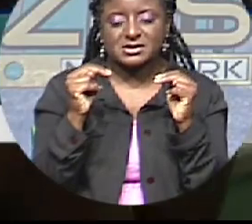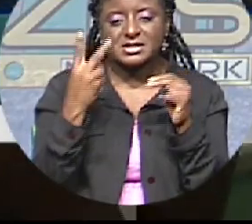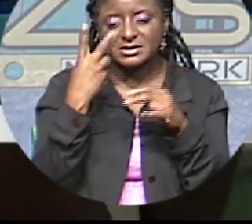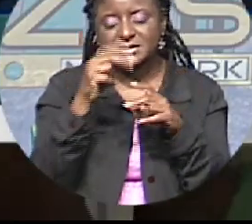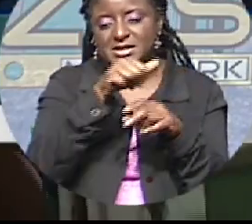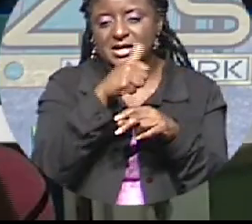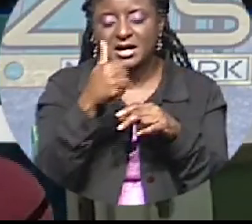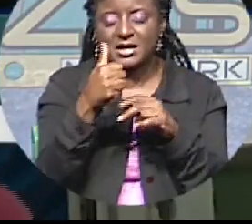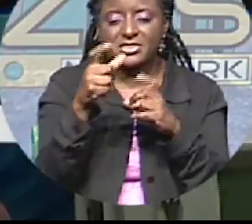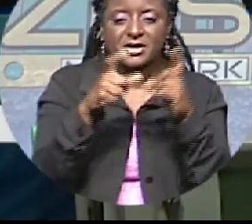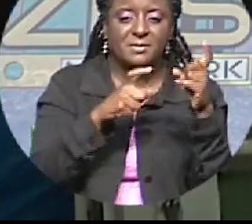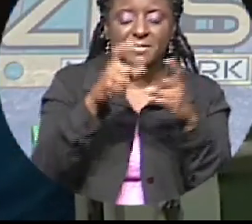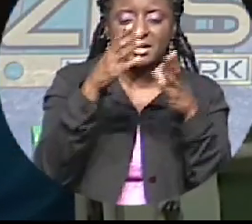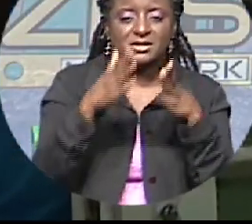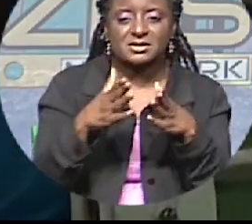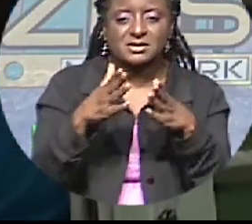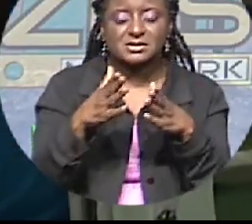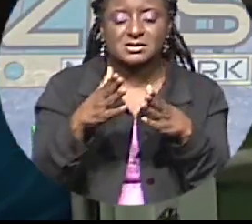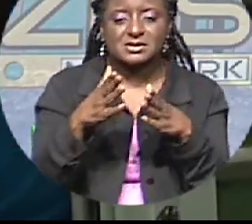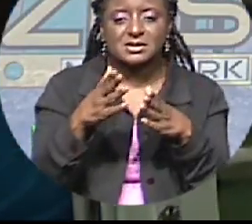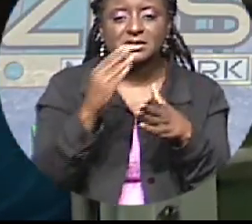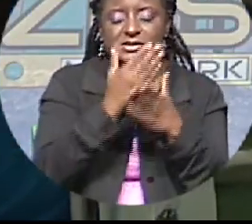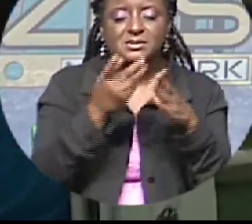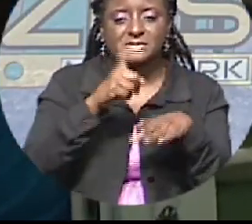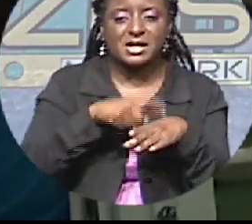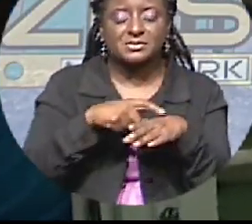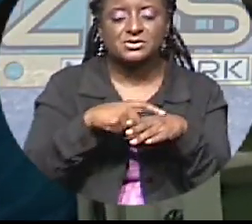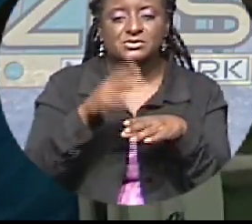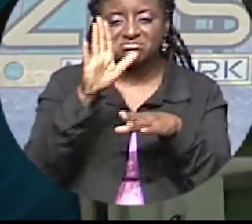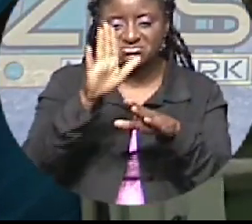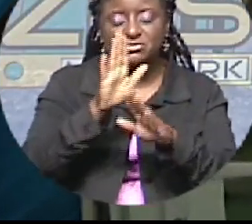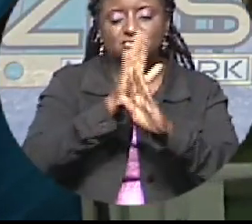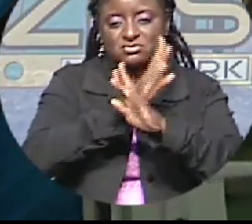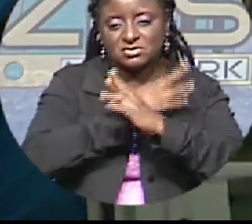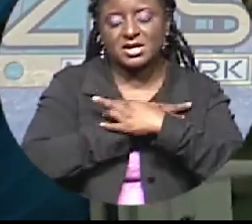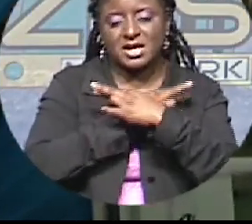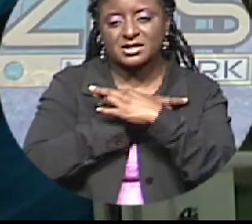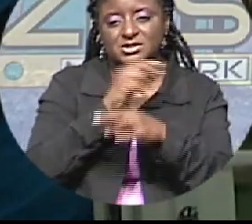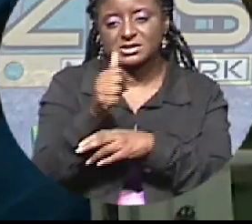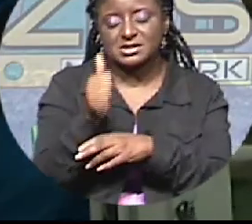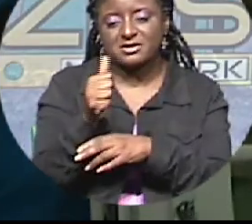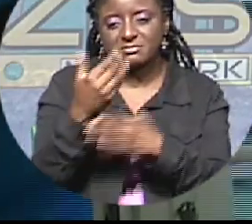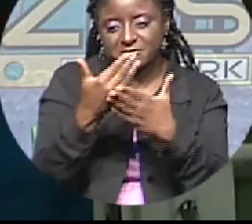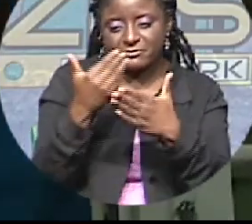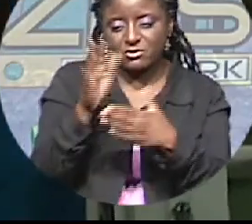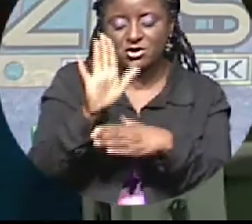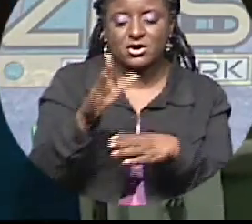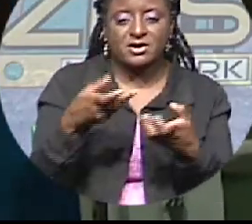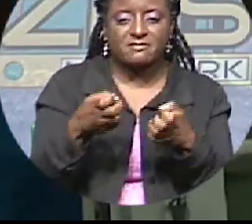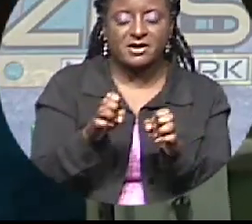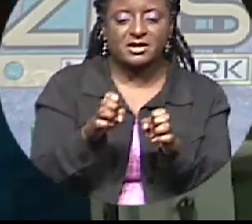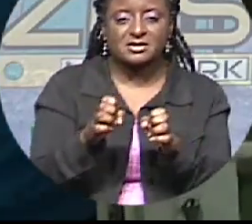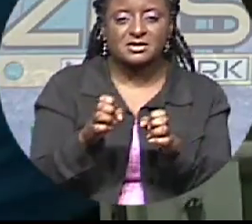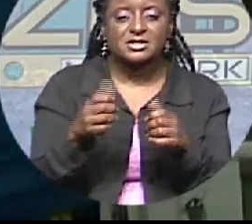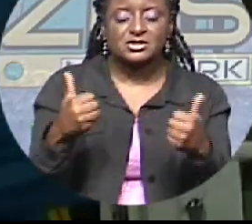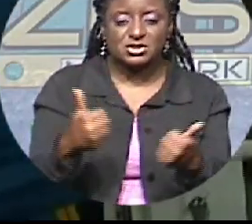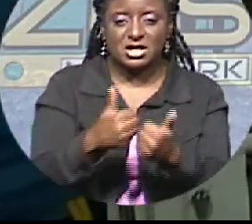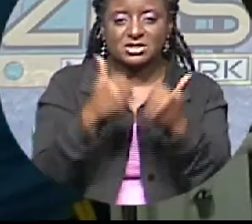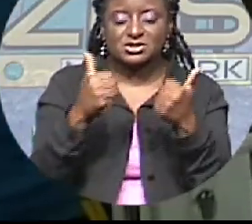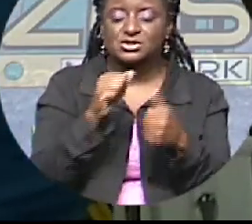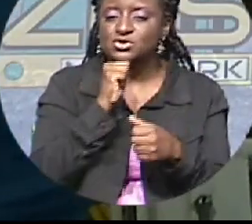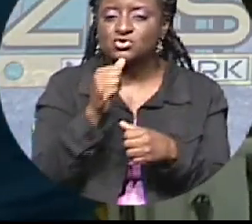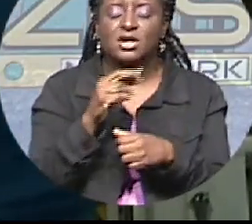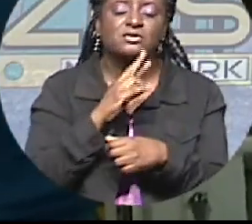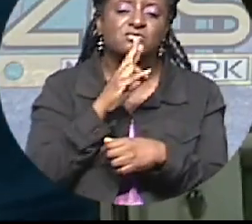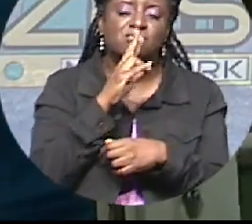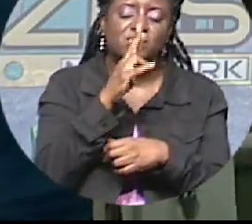mindset, the way they jump, but sometimes you just have to settle yourself down actually before your event And challenges, it wasn't really a challenge going